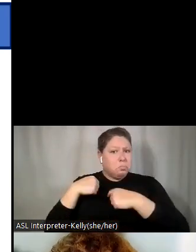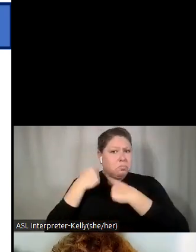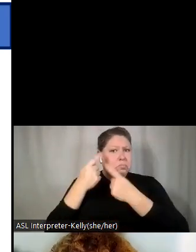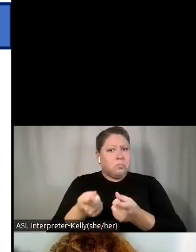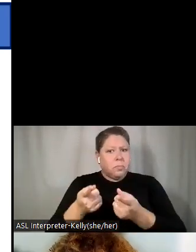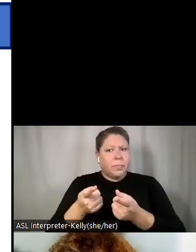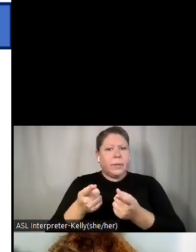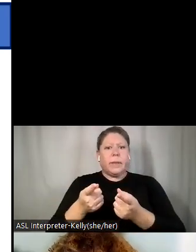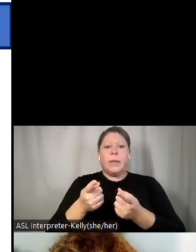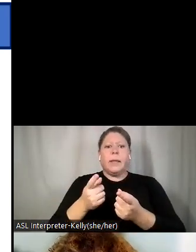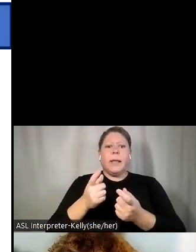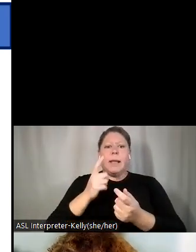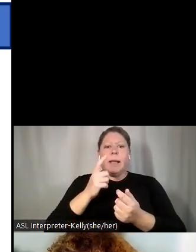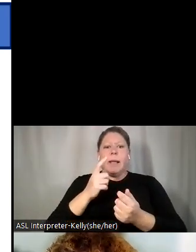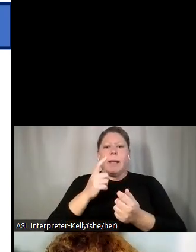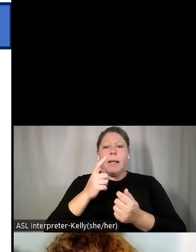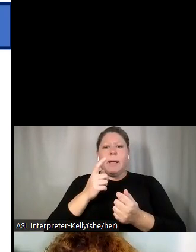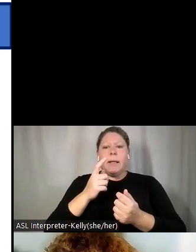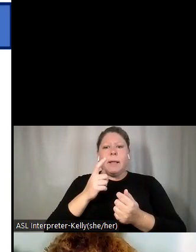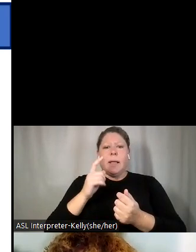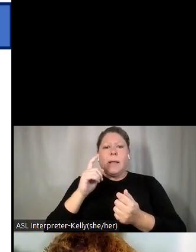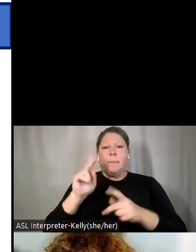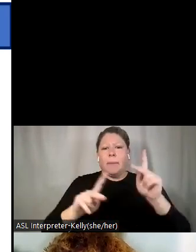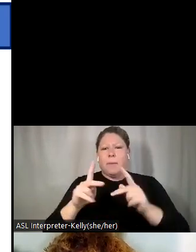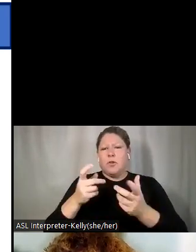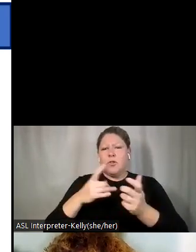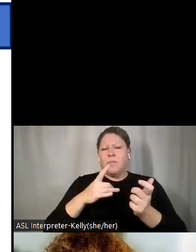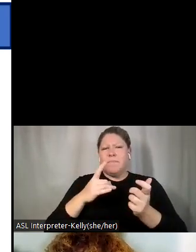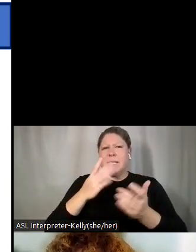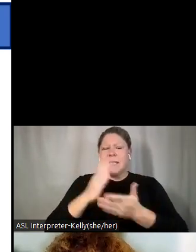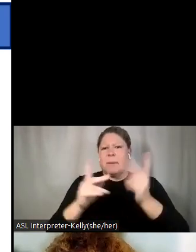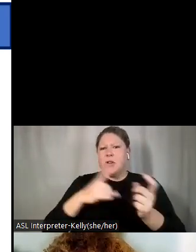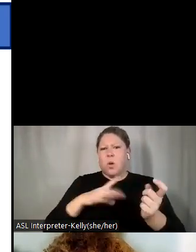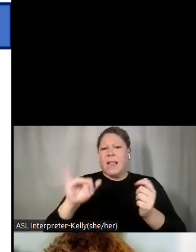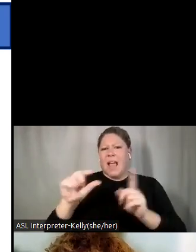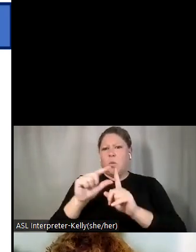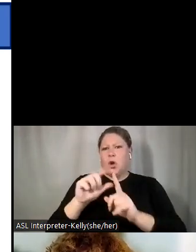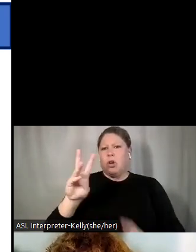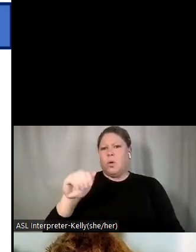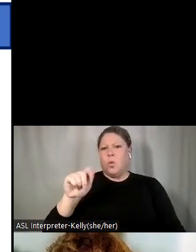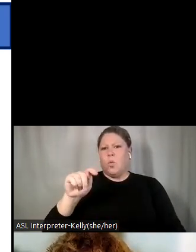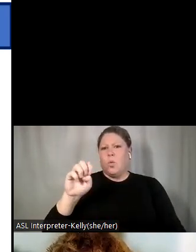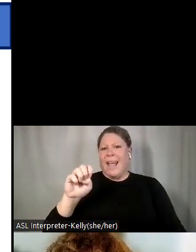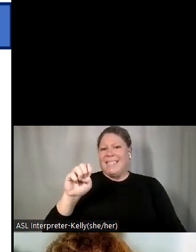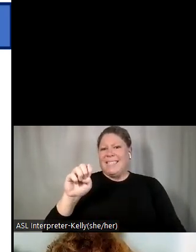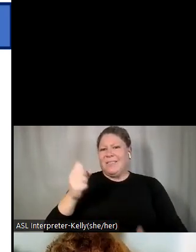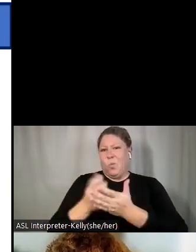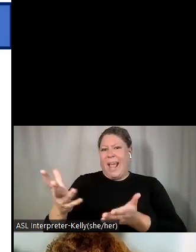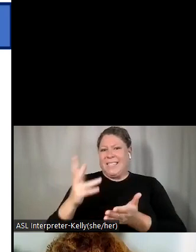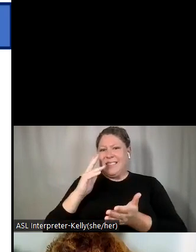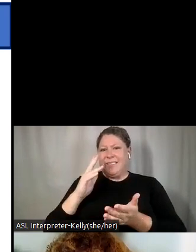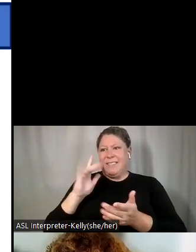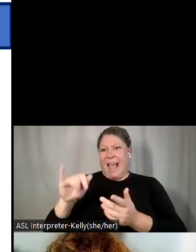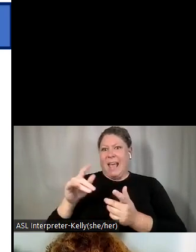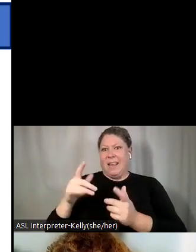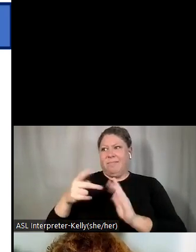everyone responds in a positive way to the word waste when it's applied to the work that they do. And so we noticed very